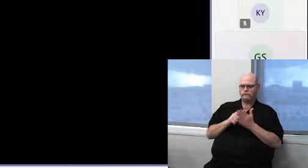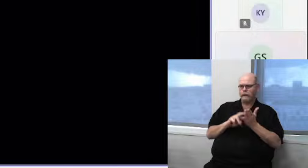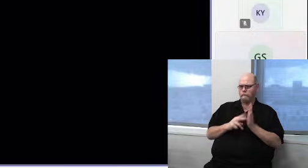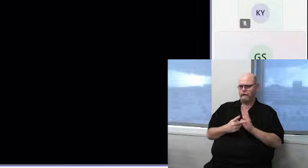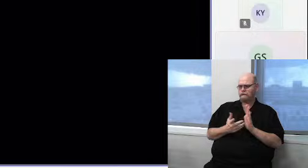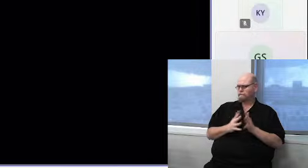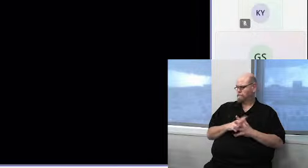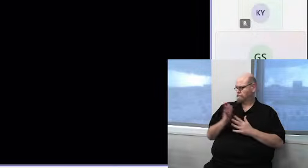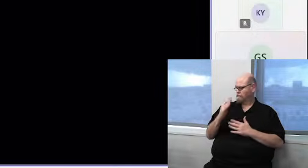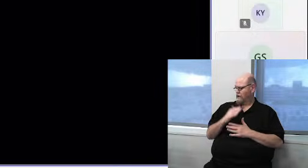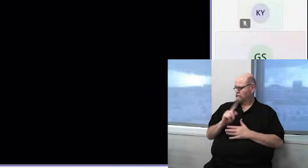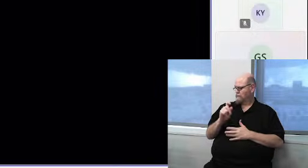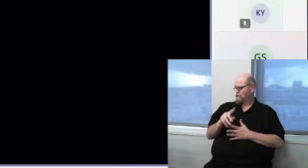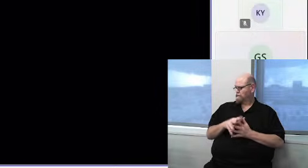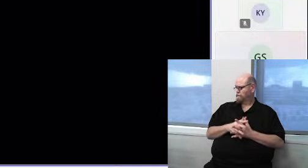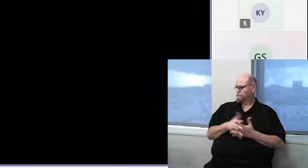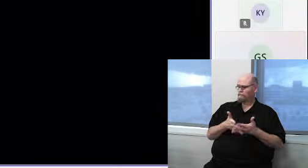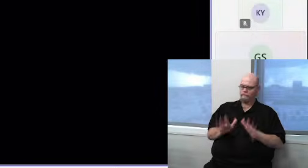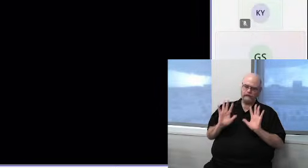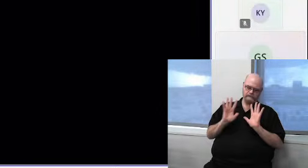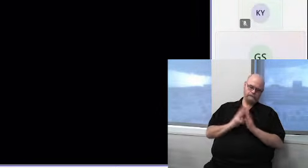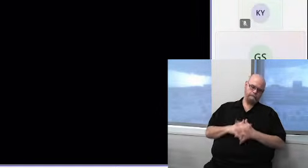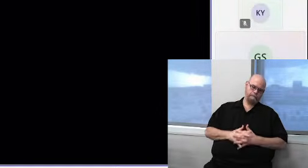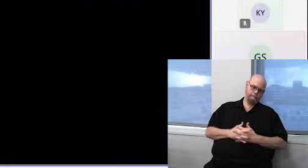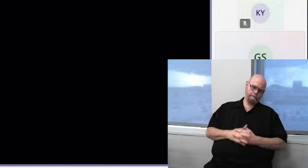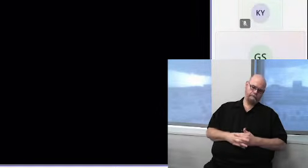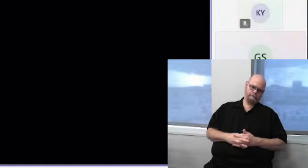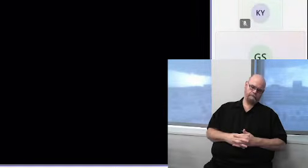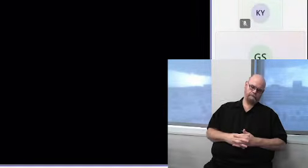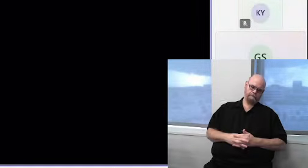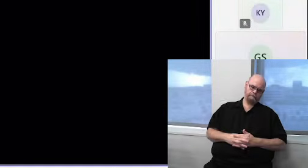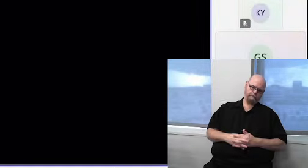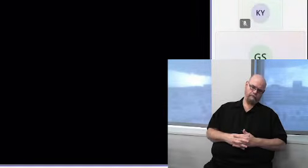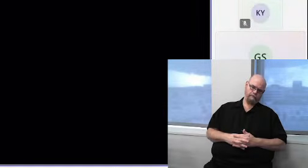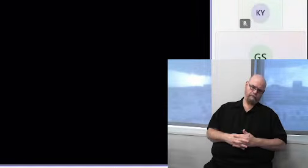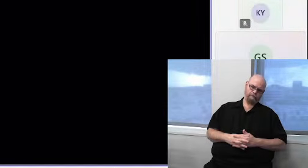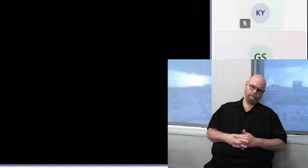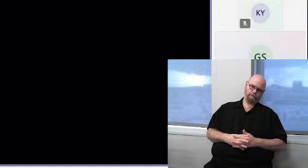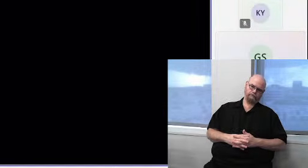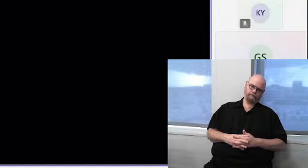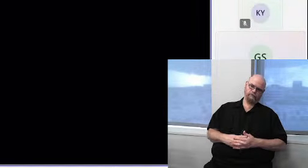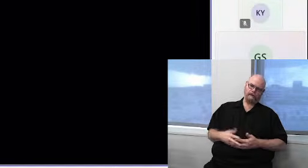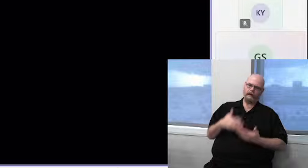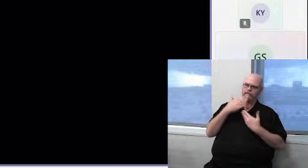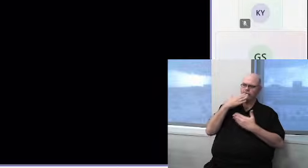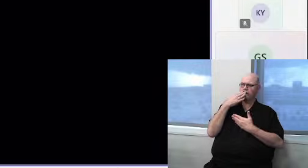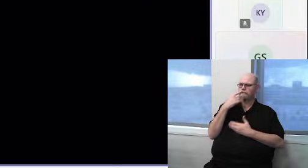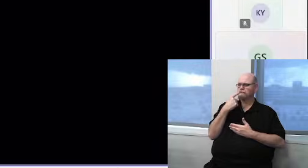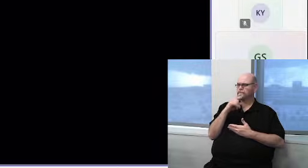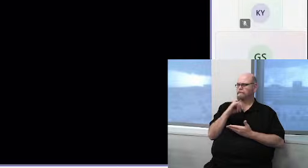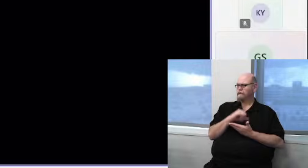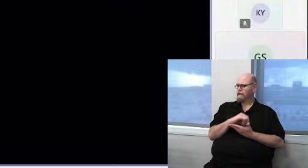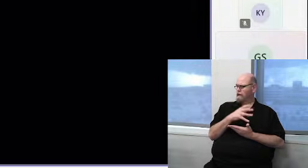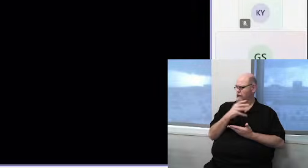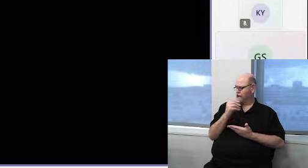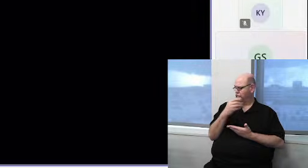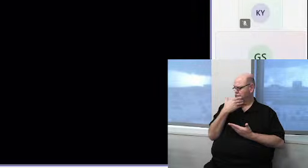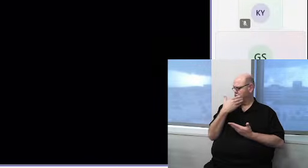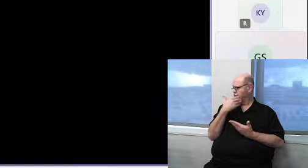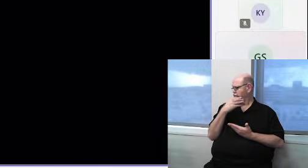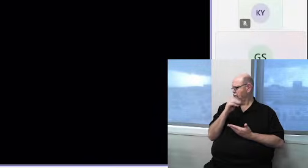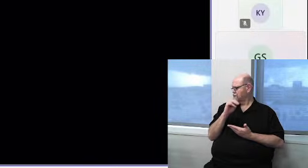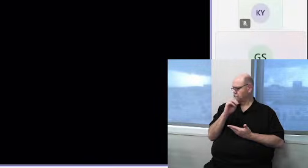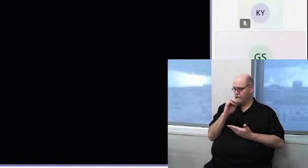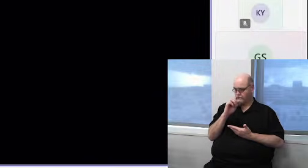on, that's what I meant. Question, please. That's all. Thank you. Thank you, Mr. Brady, for your efforts today, and you, Mr.